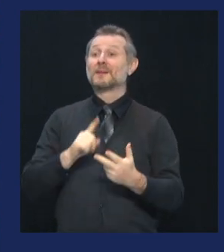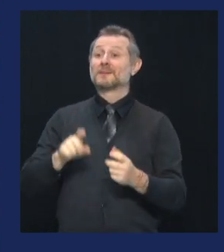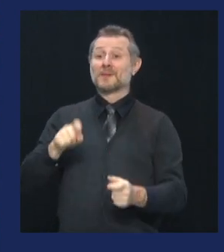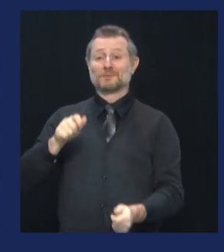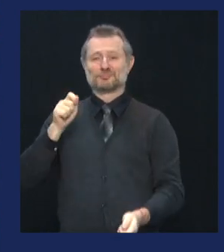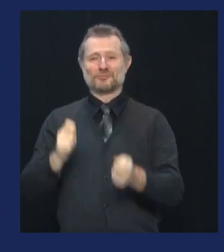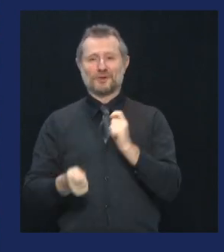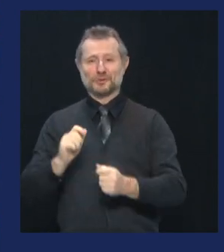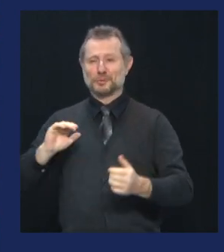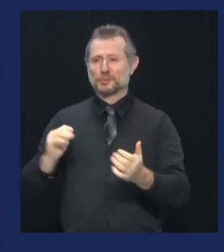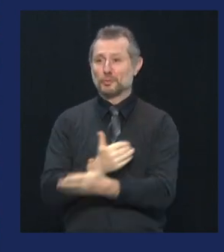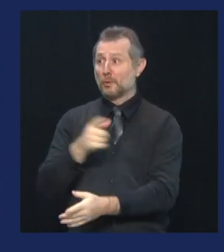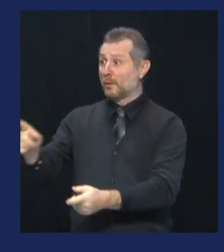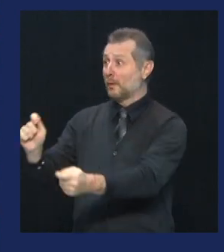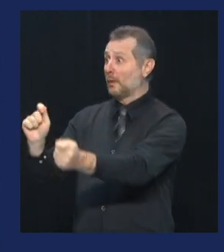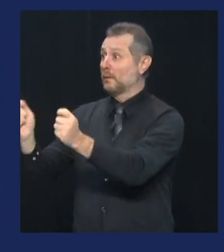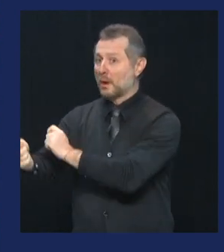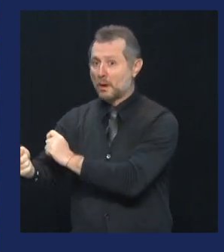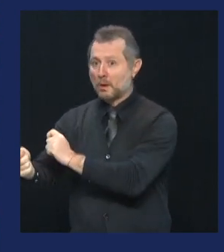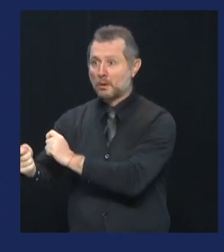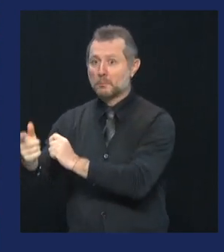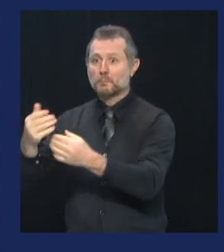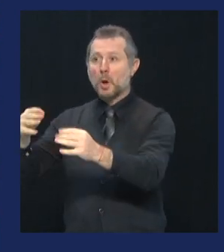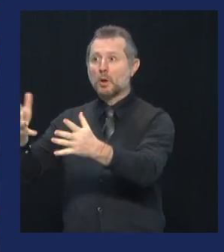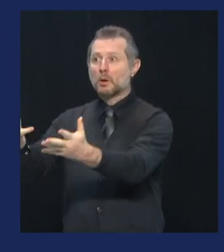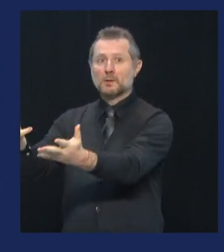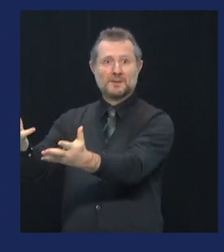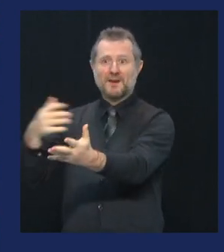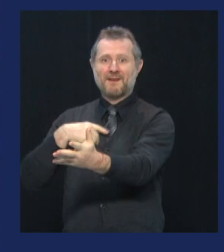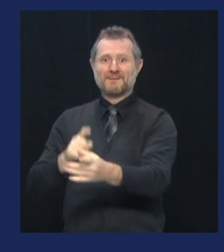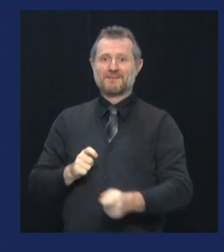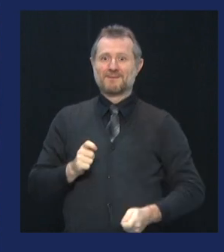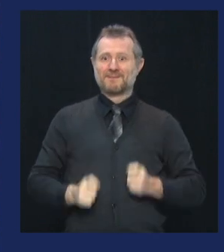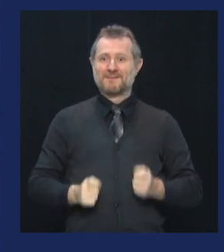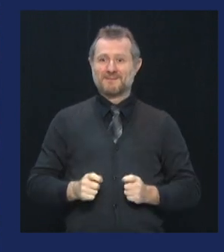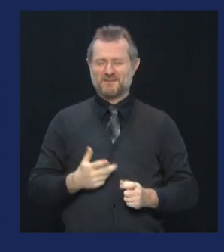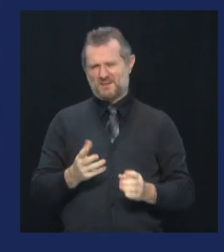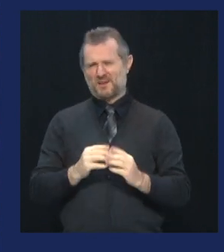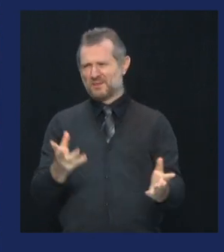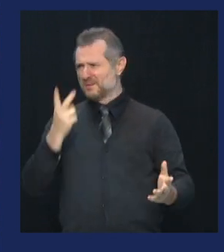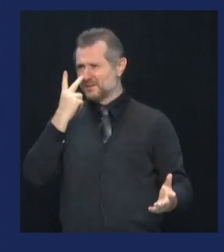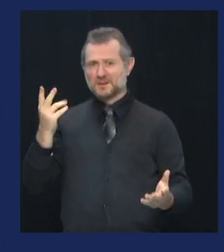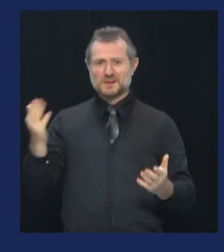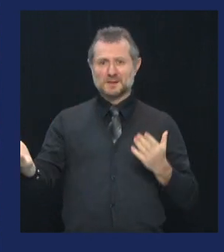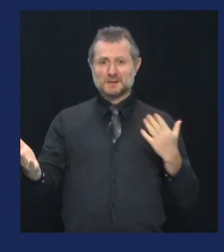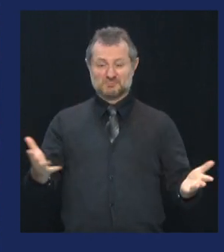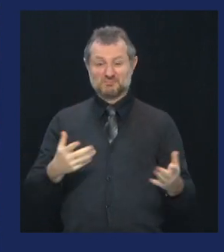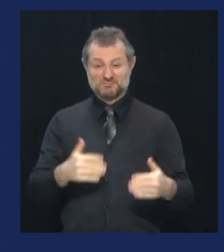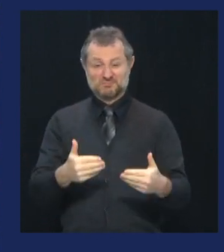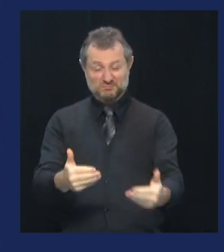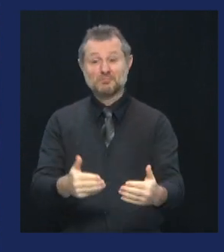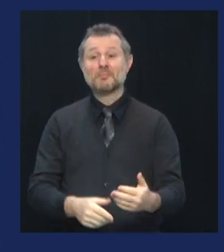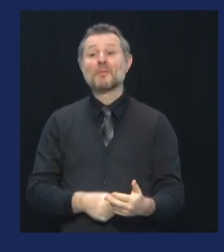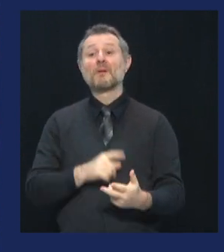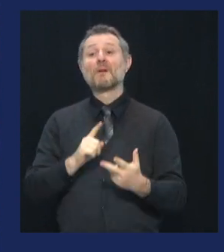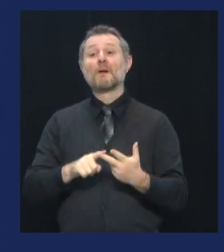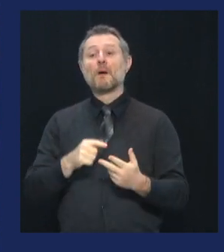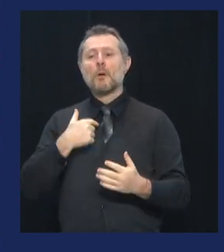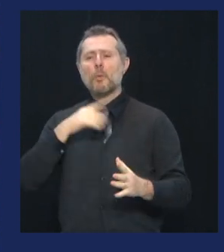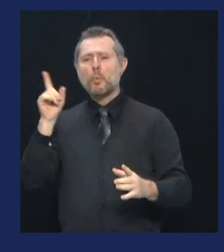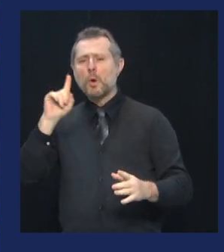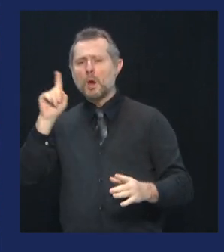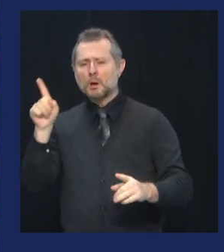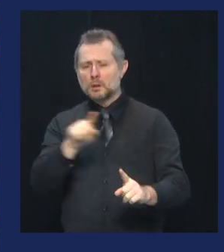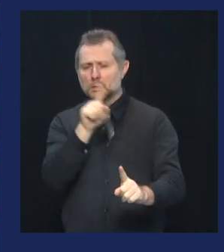the market economy, which are inevitable, and to target specific opportunities that we can anticipate in the